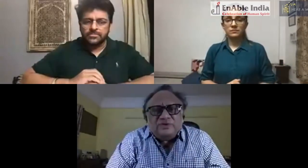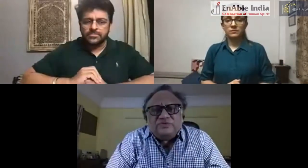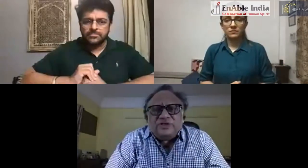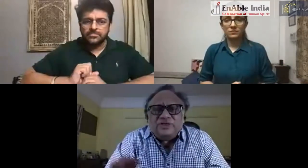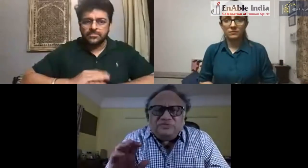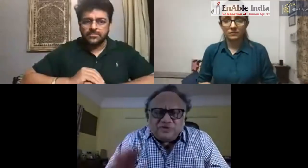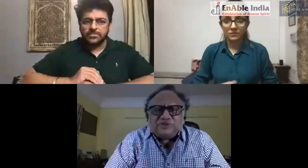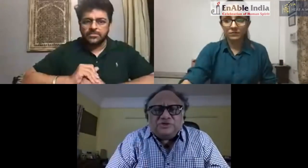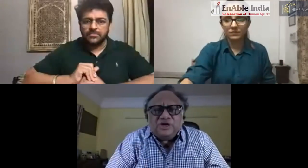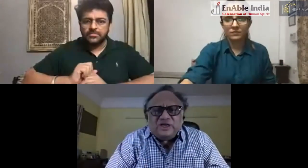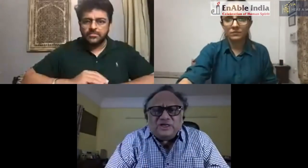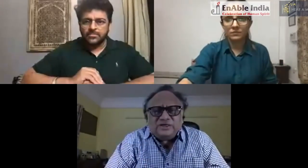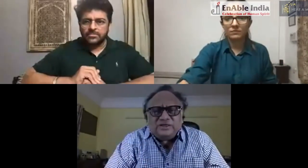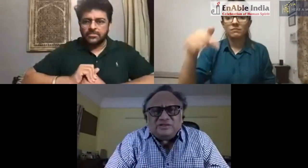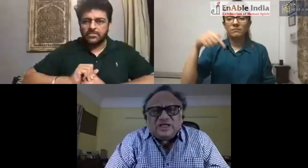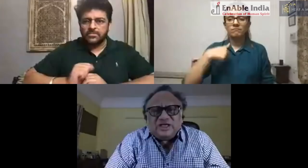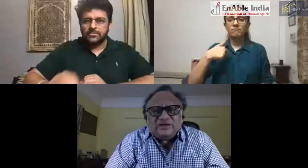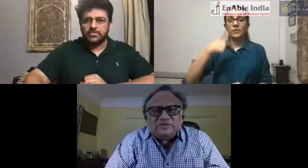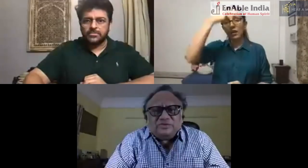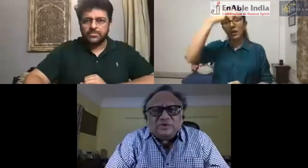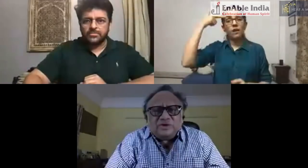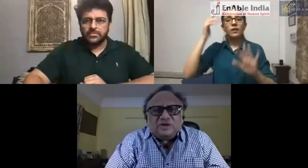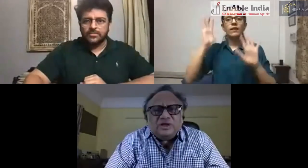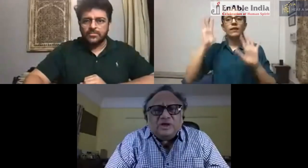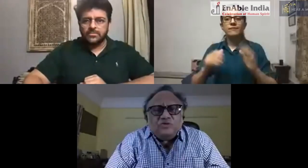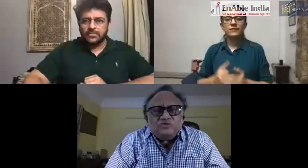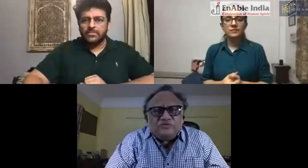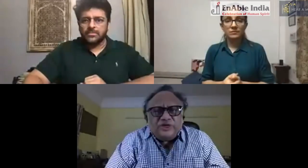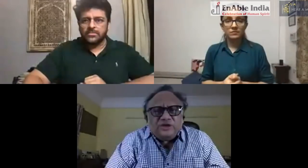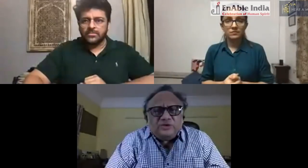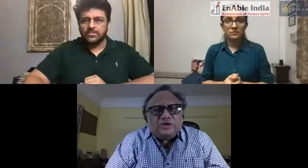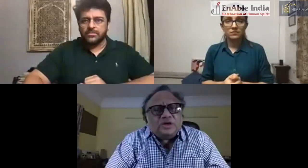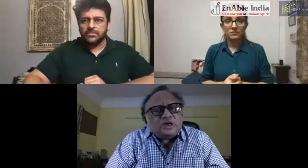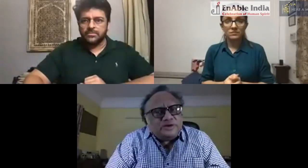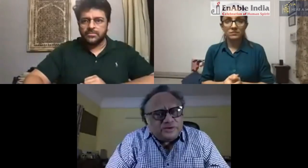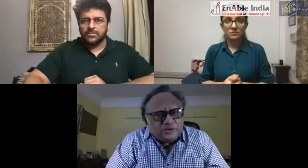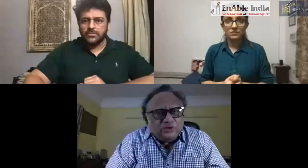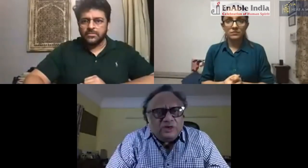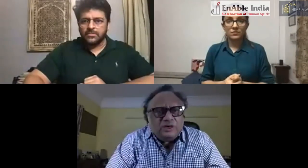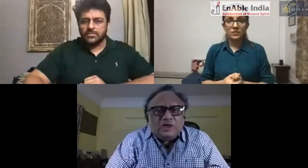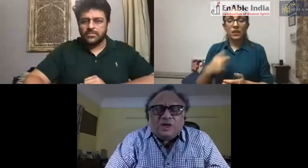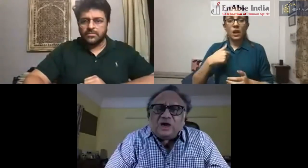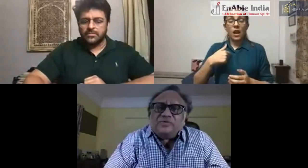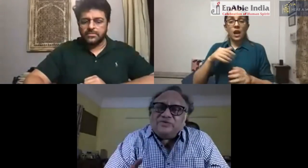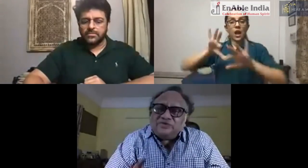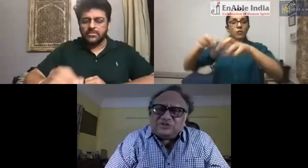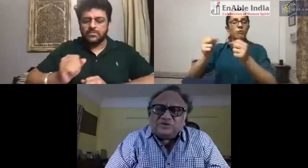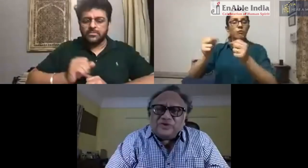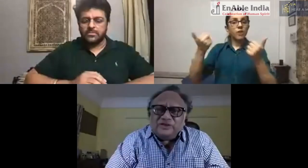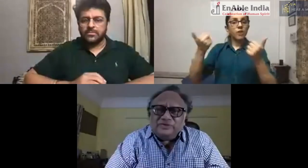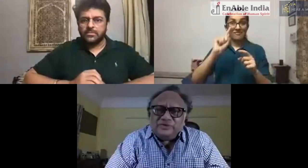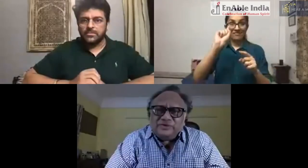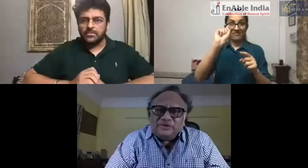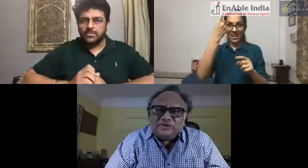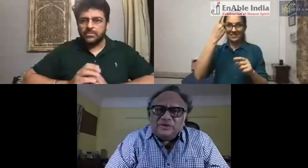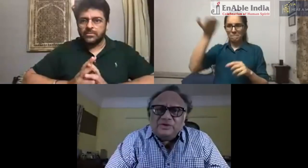We were very fortunate that we could control our first